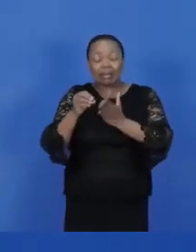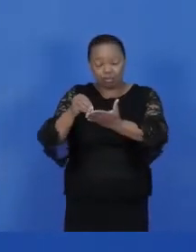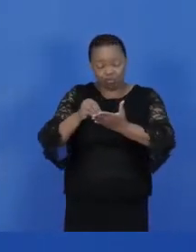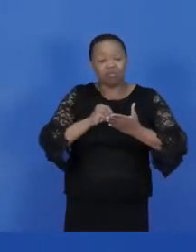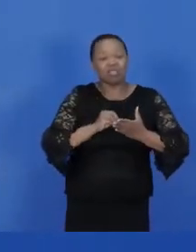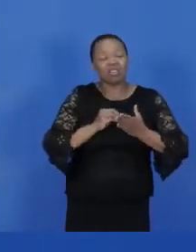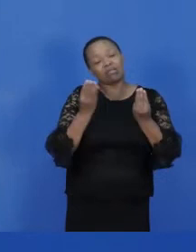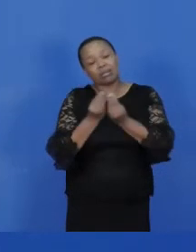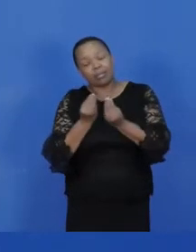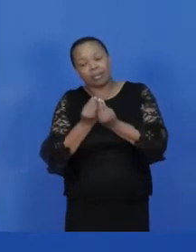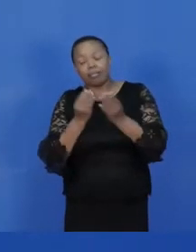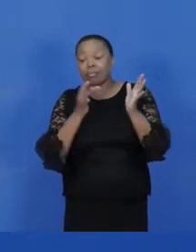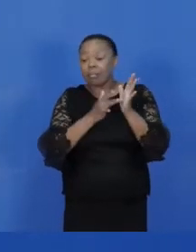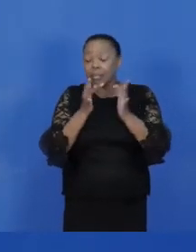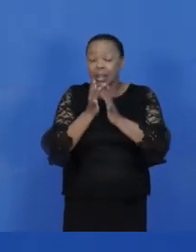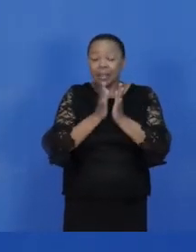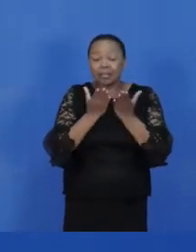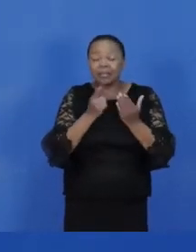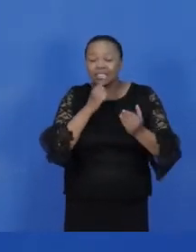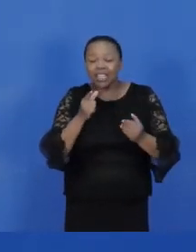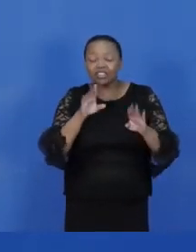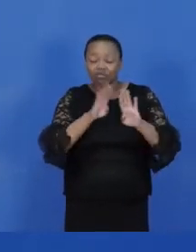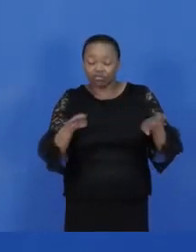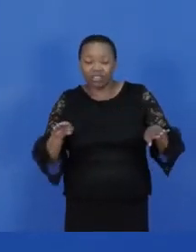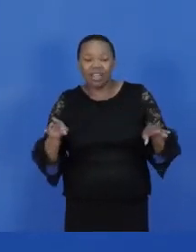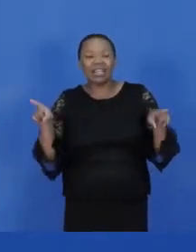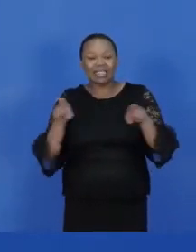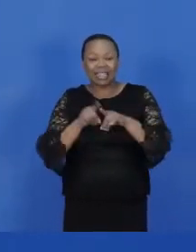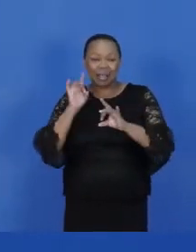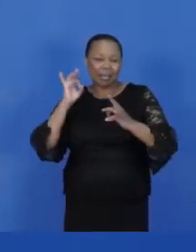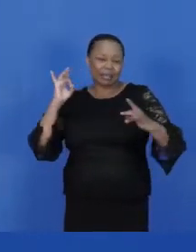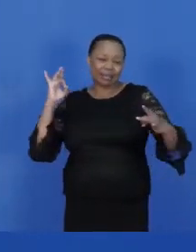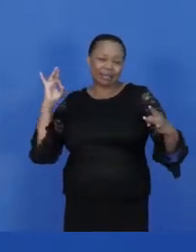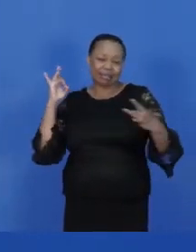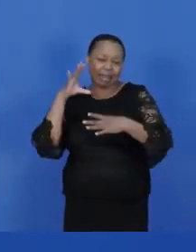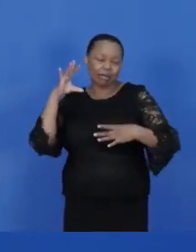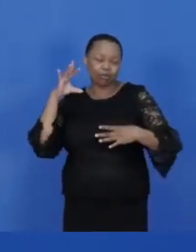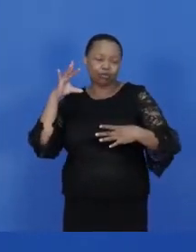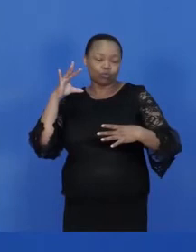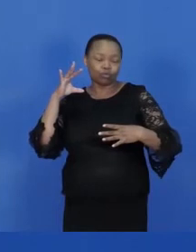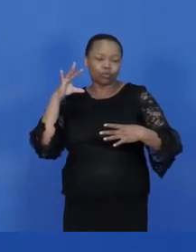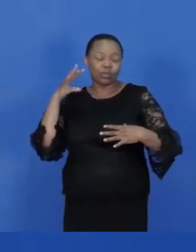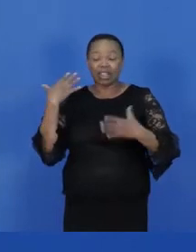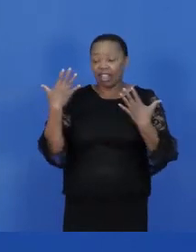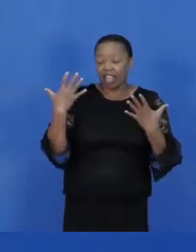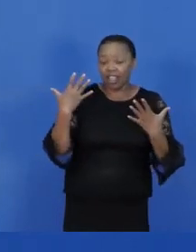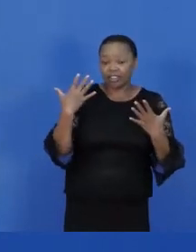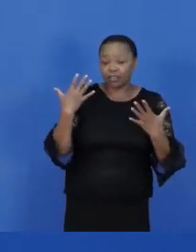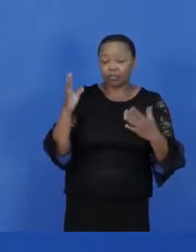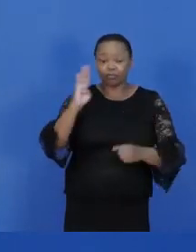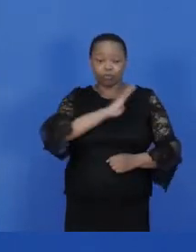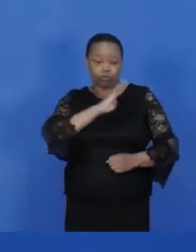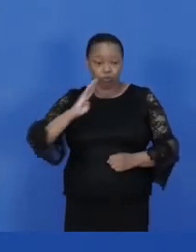able to bring forth. The Bible says they are like arrows. Blessed is the man whose quiver is full of them. They are like arrows in the hands